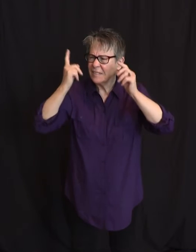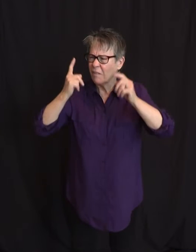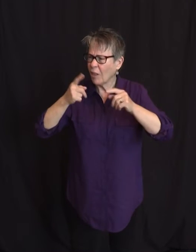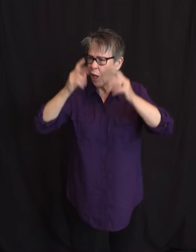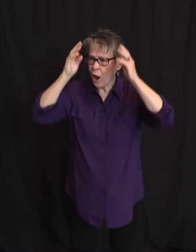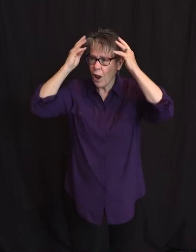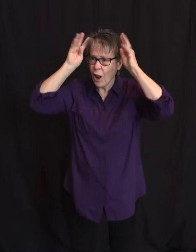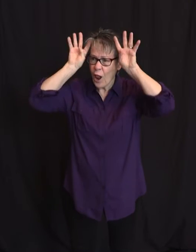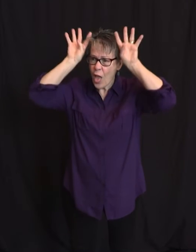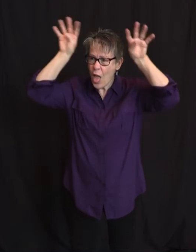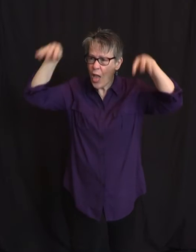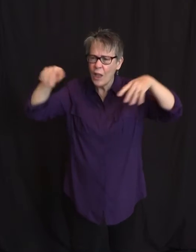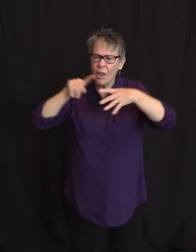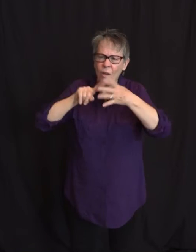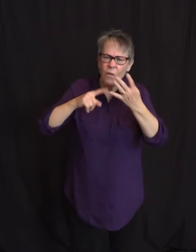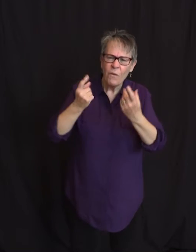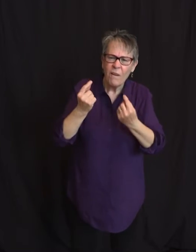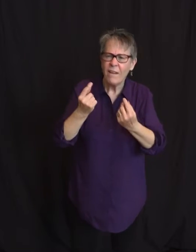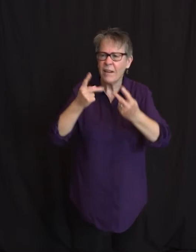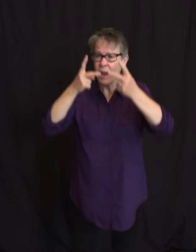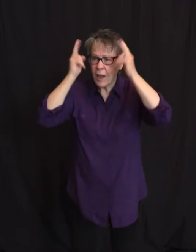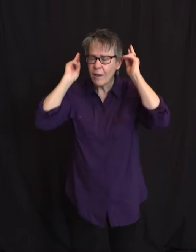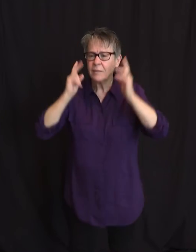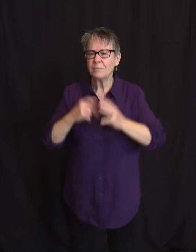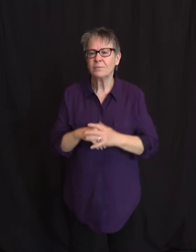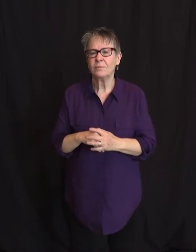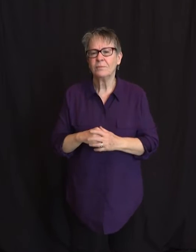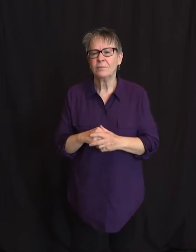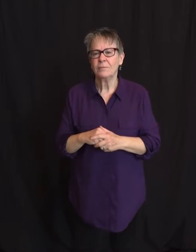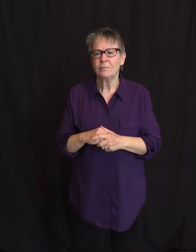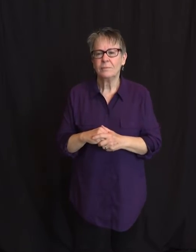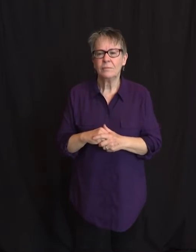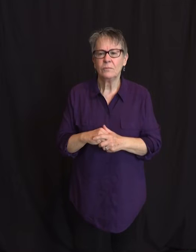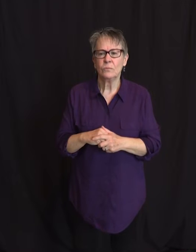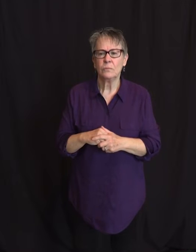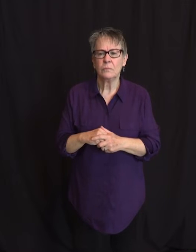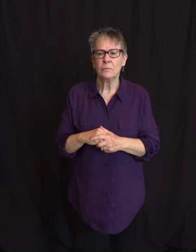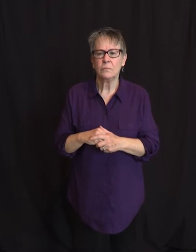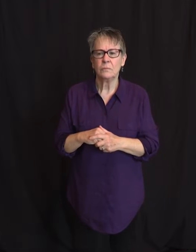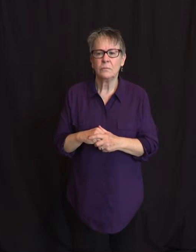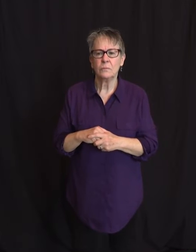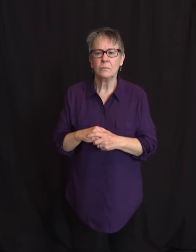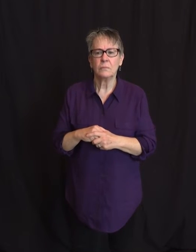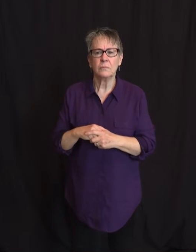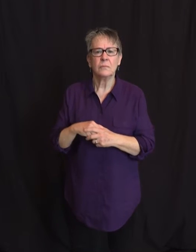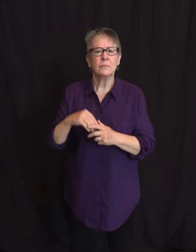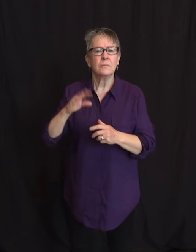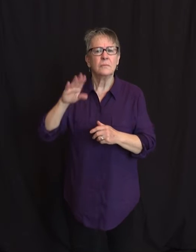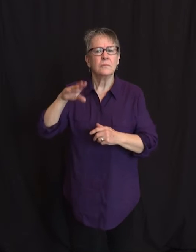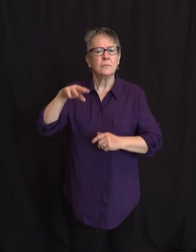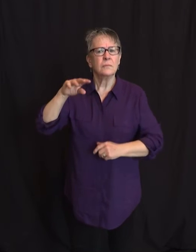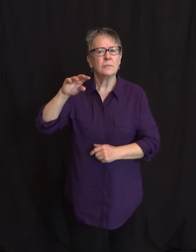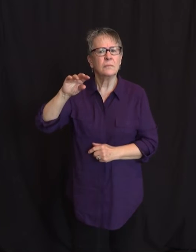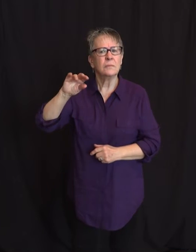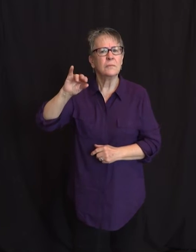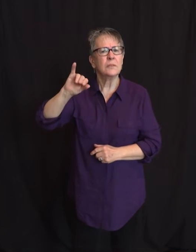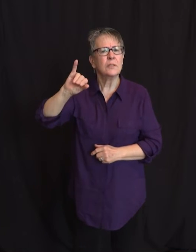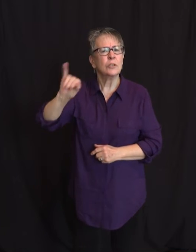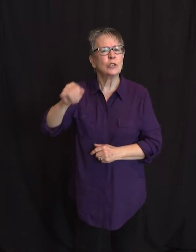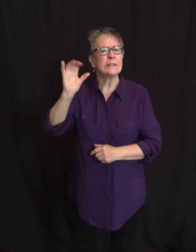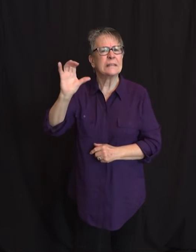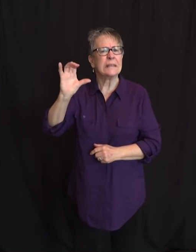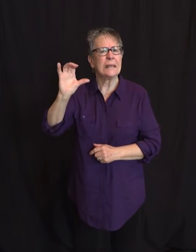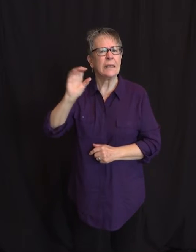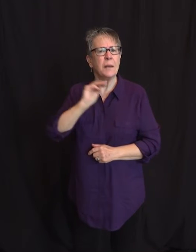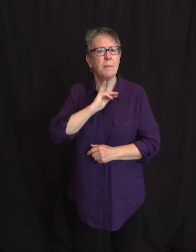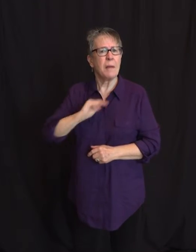City's parks? And can you give us an update on New Jersey's furloughing of prisoners? How many are planned